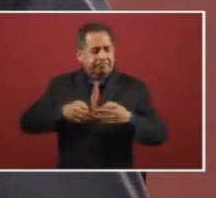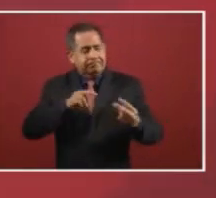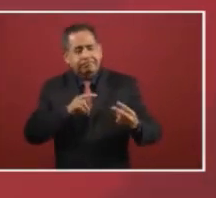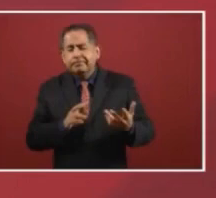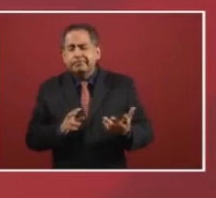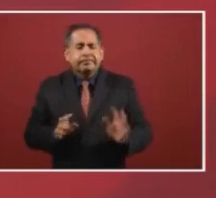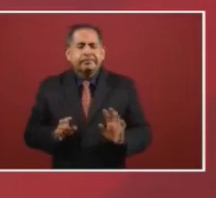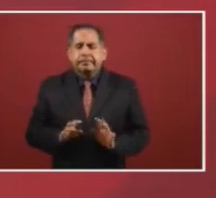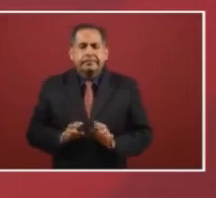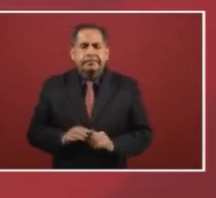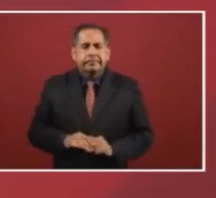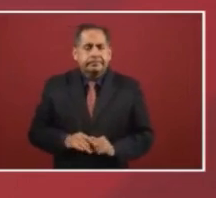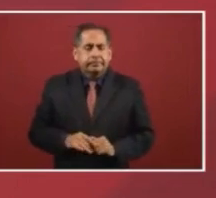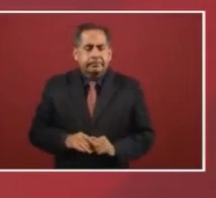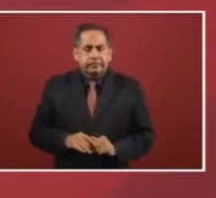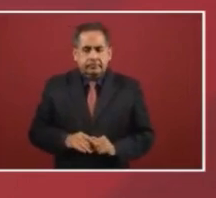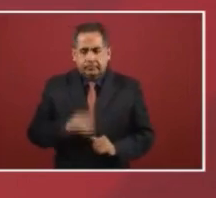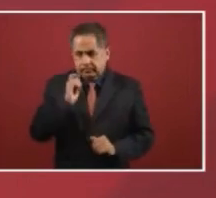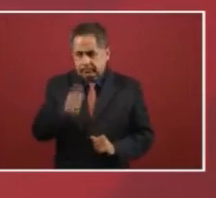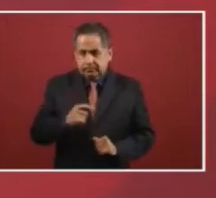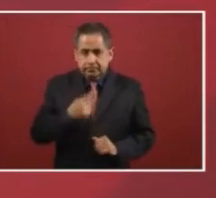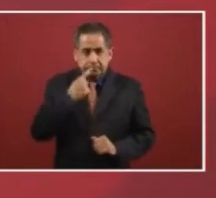international,